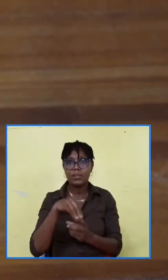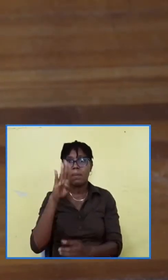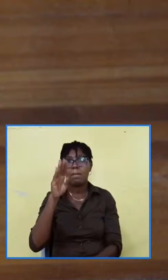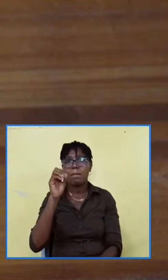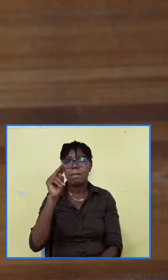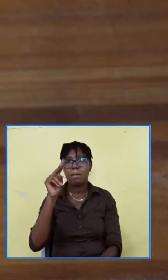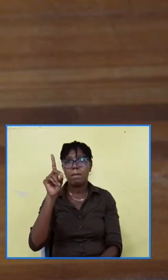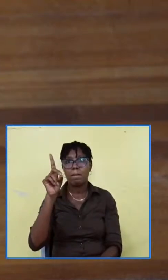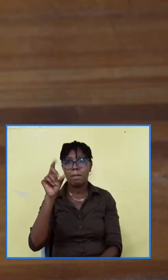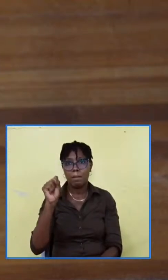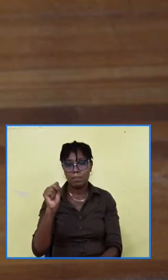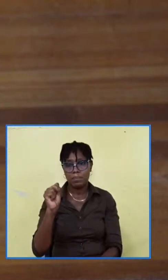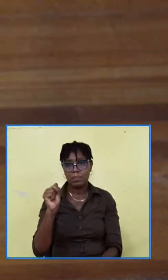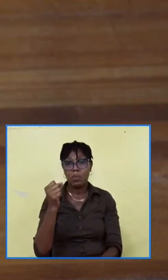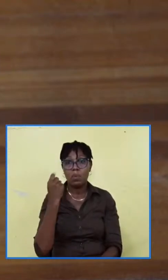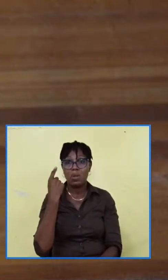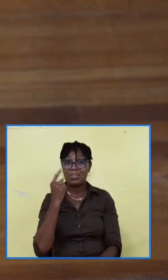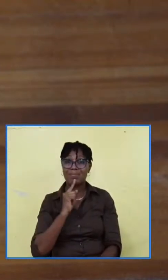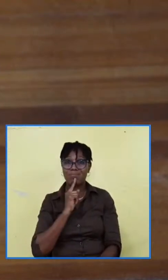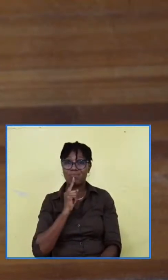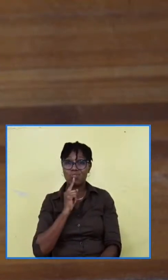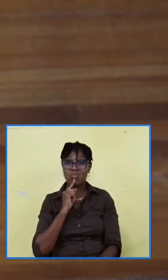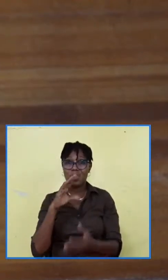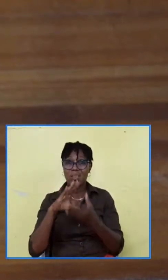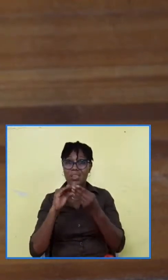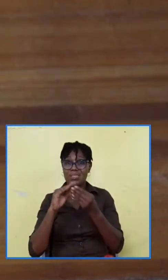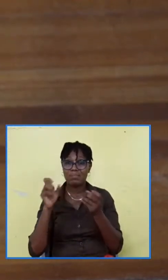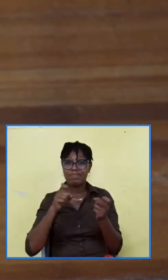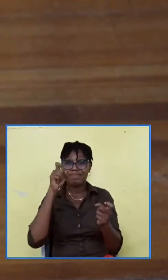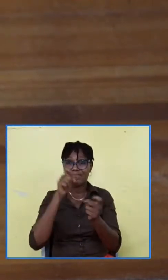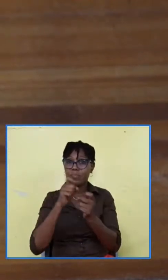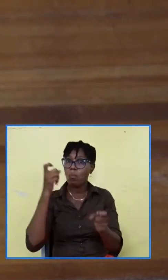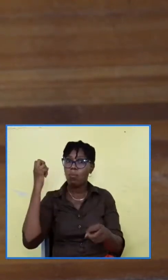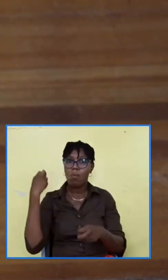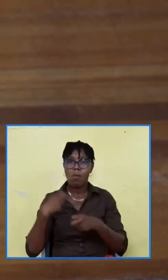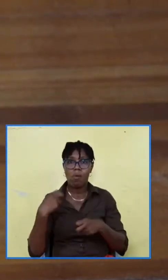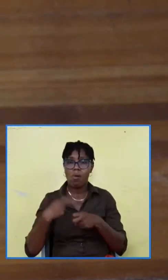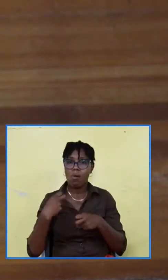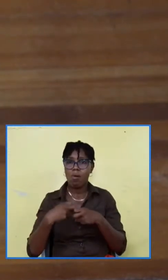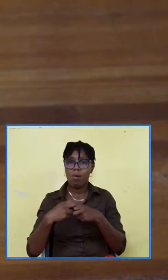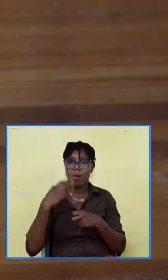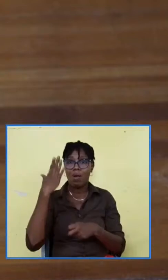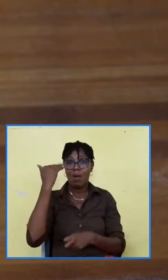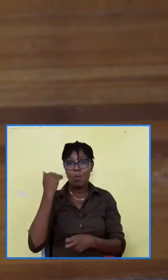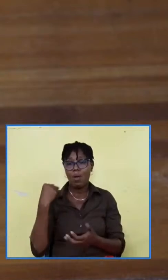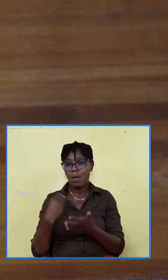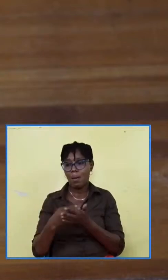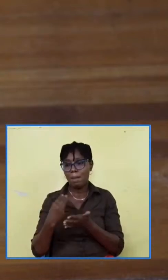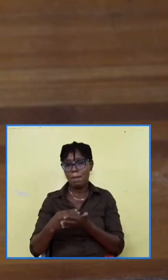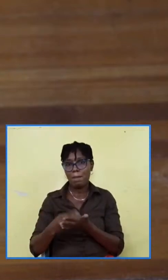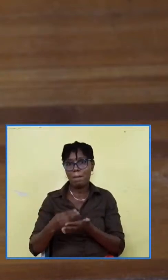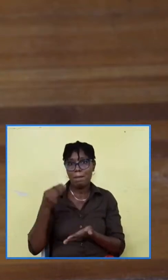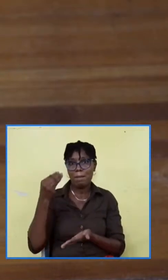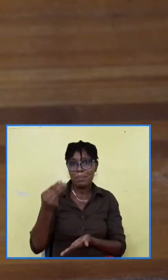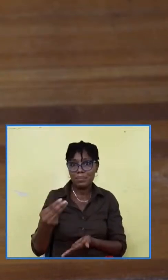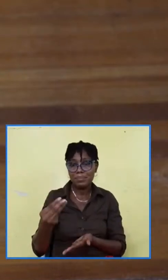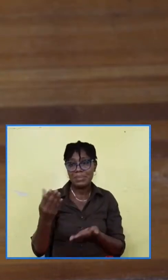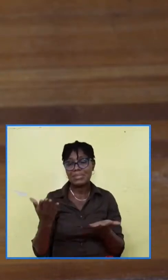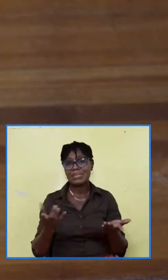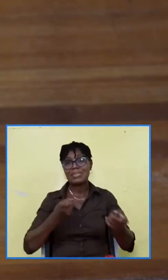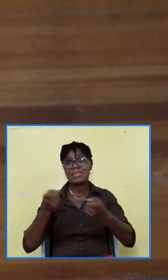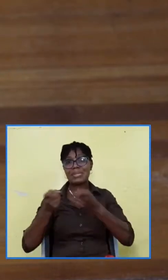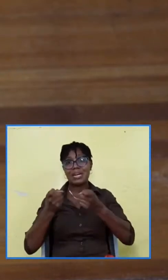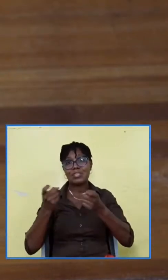very hard to put a true benchmark in there because we're in Barbados, we're in an environment where capital controls have existed for a long